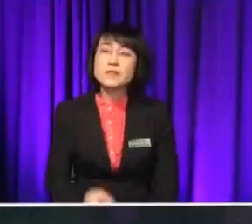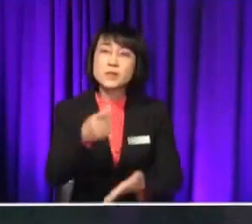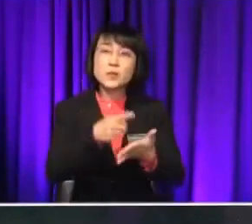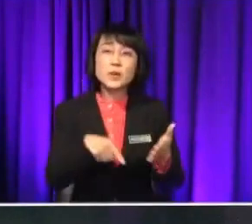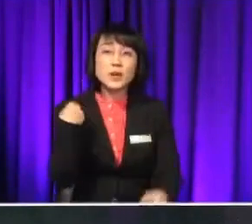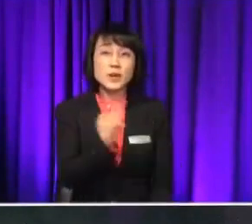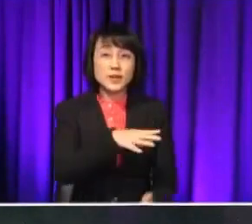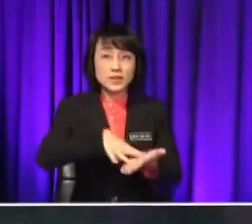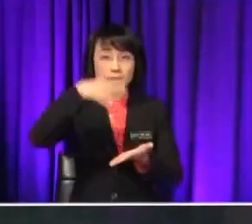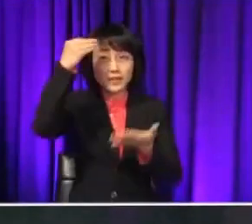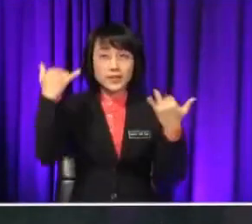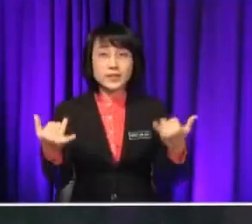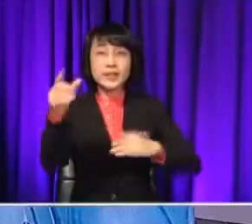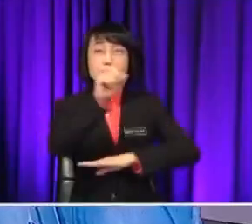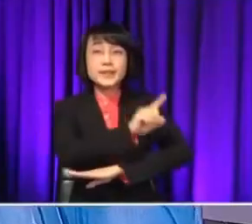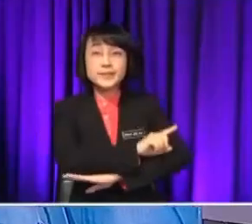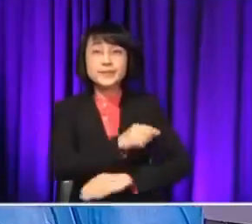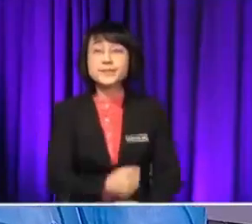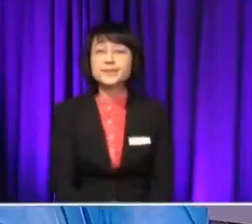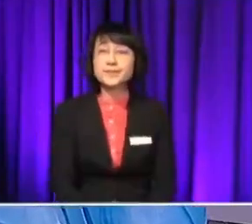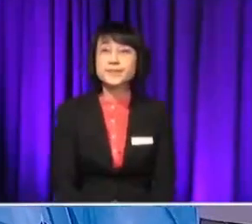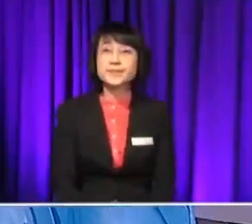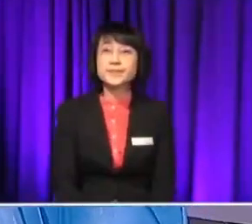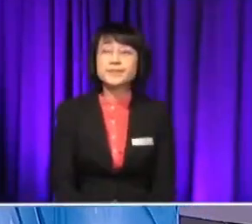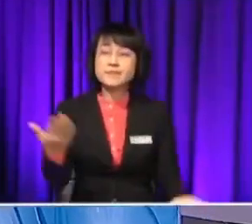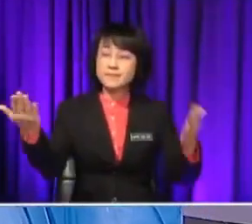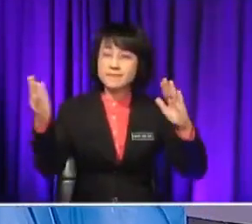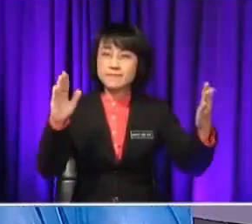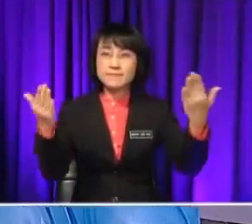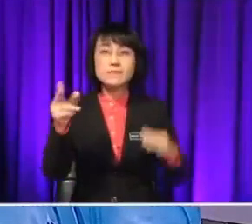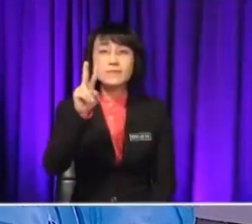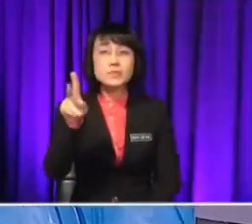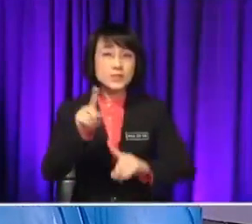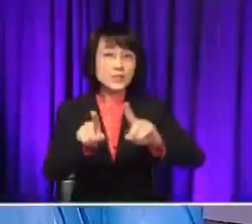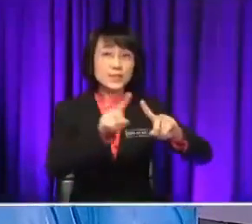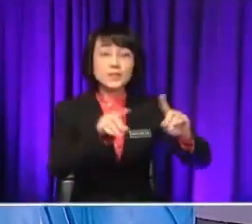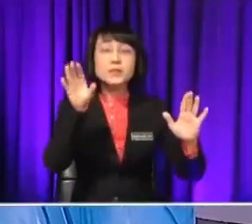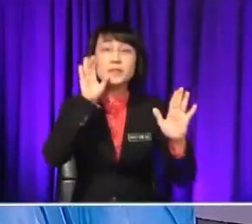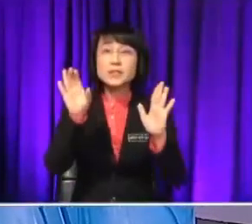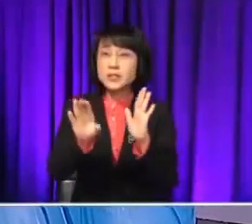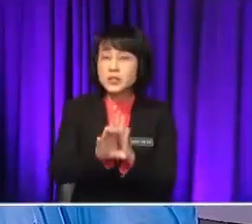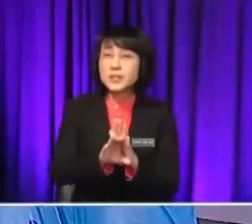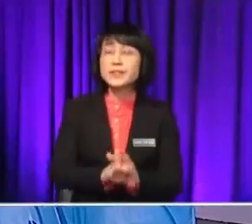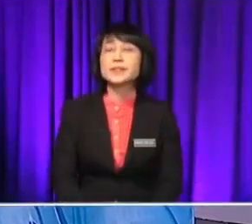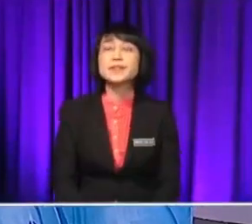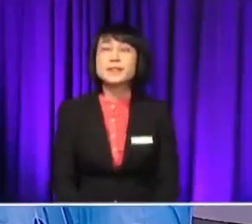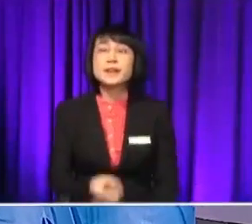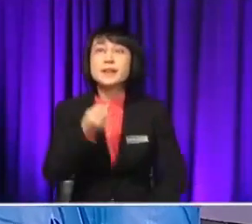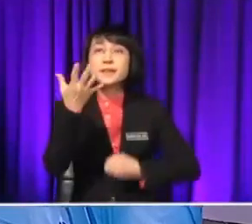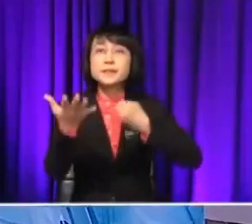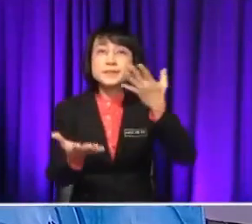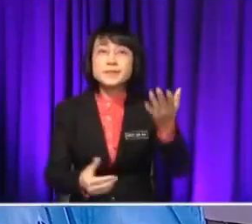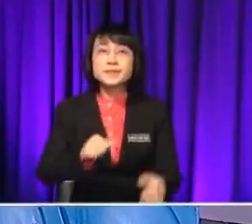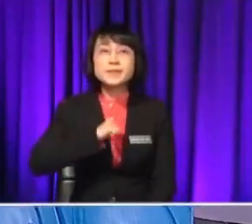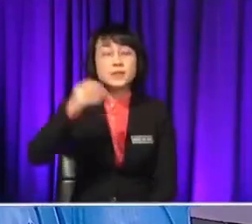today? All right, so today we actually are going to compare two different pictures, and we are going to express our opinions on